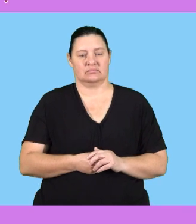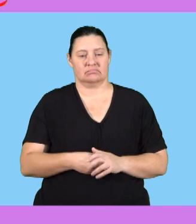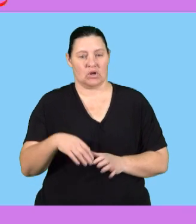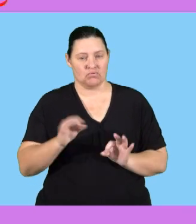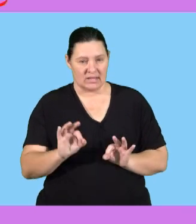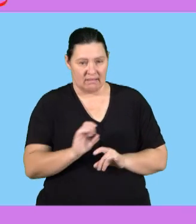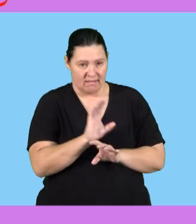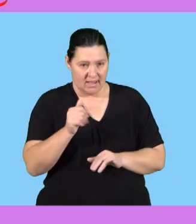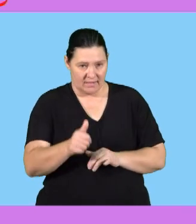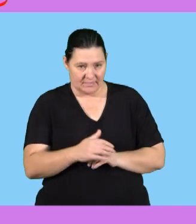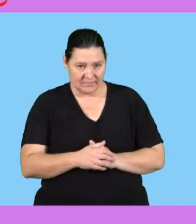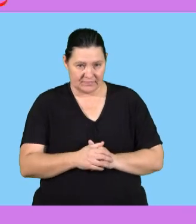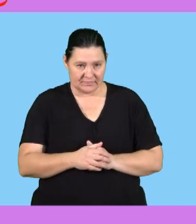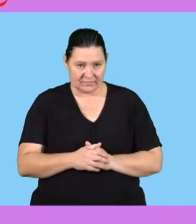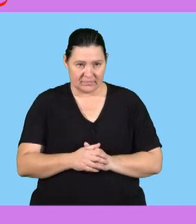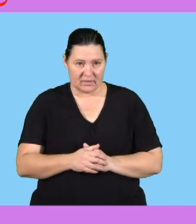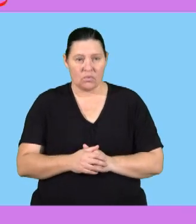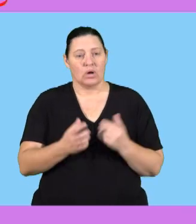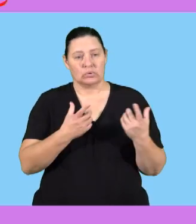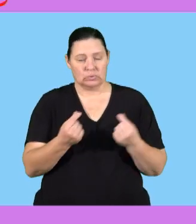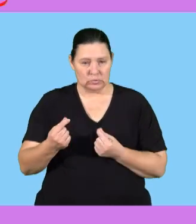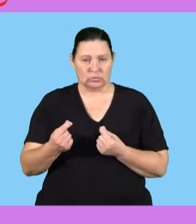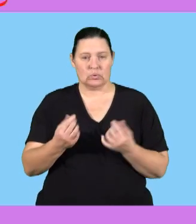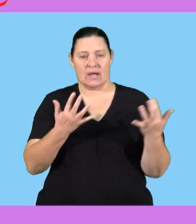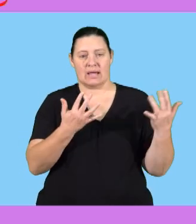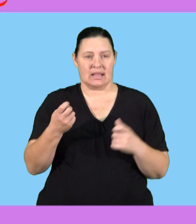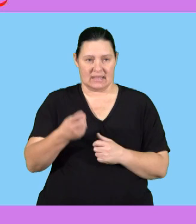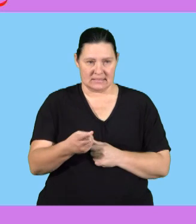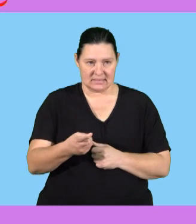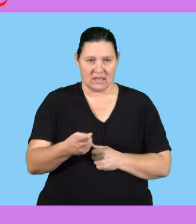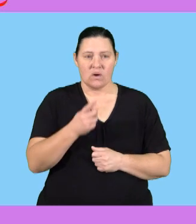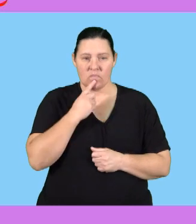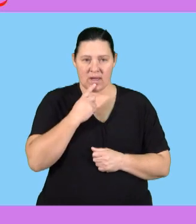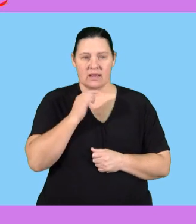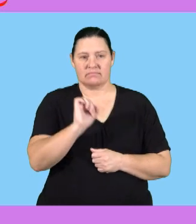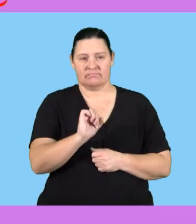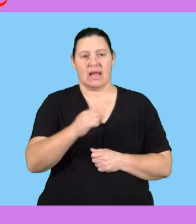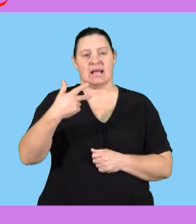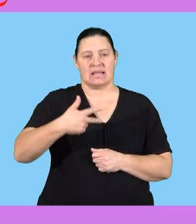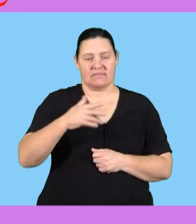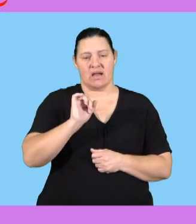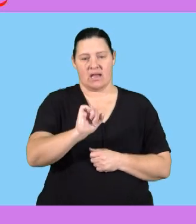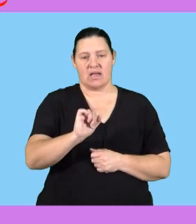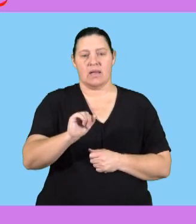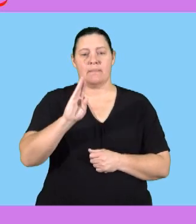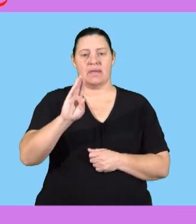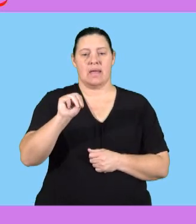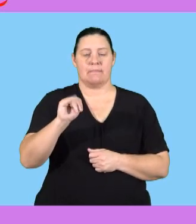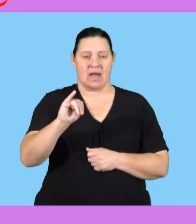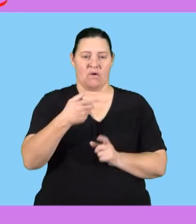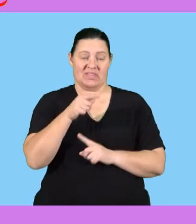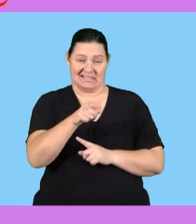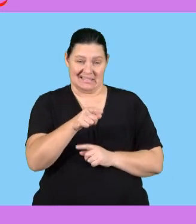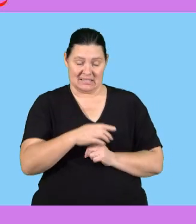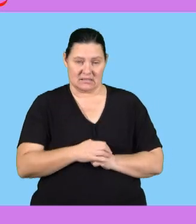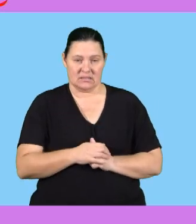Guys, I hope that is clear to you. Remember we did the calculation. Now we are classifying this contestant based on the BMI of